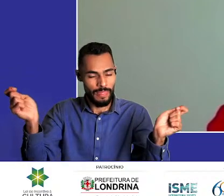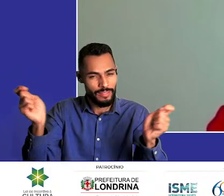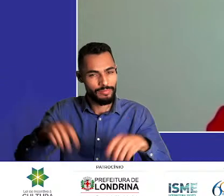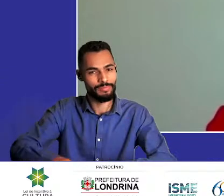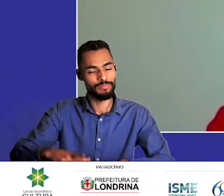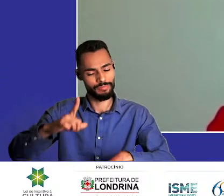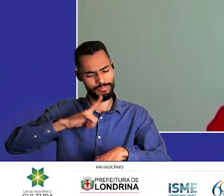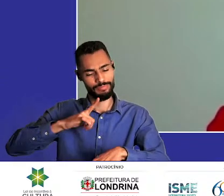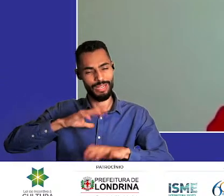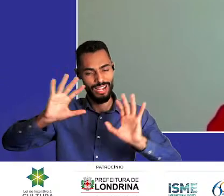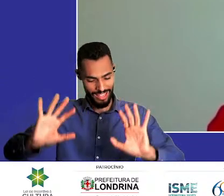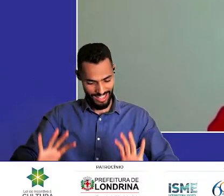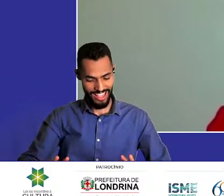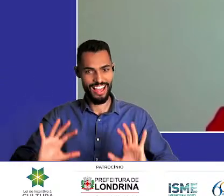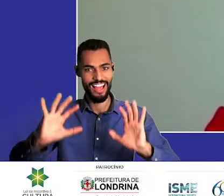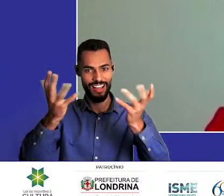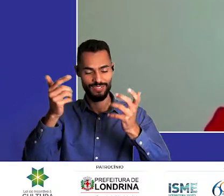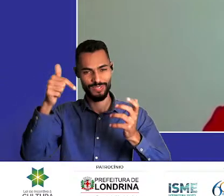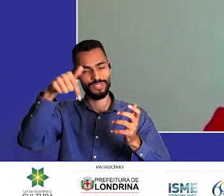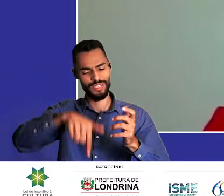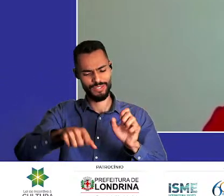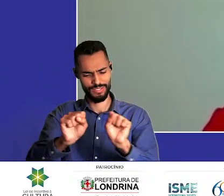and content.